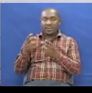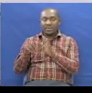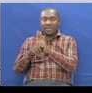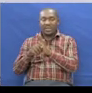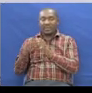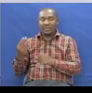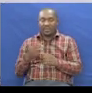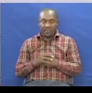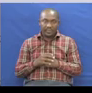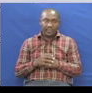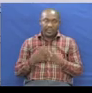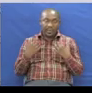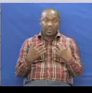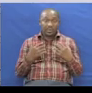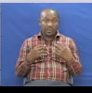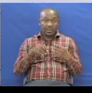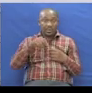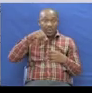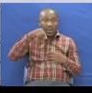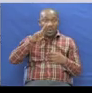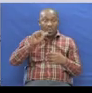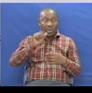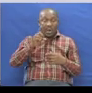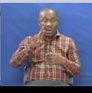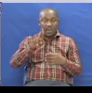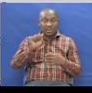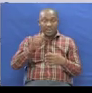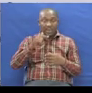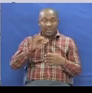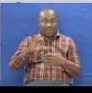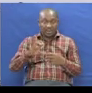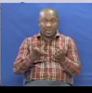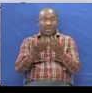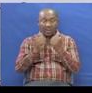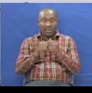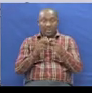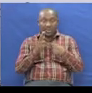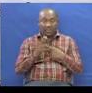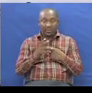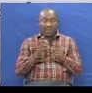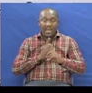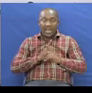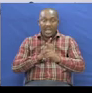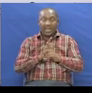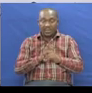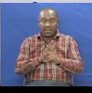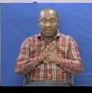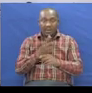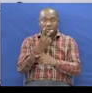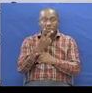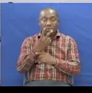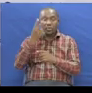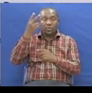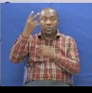2, a quadratic equation leading to the difference of 2 square can be solved, leading to the difference of 2 square. You will not be given it